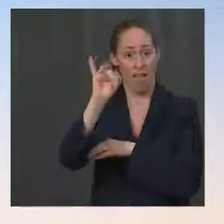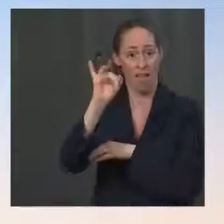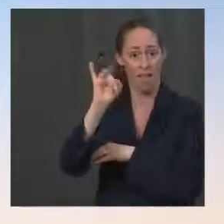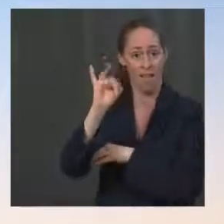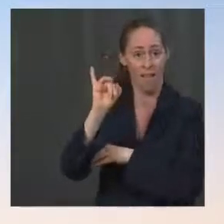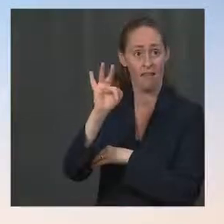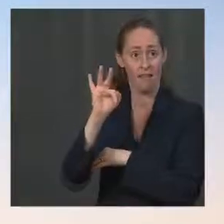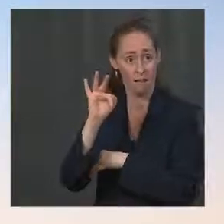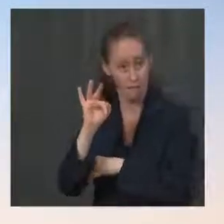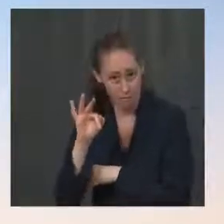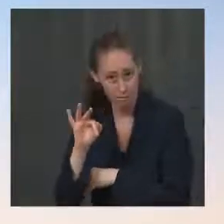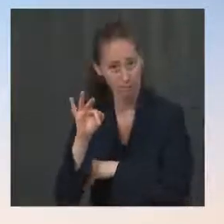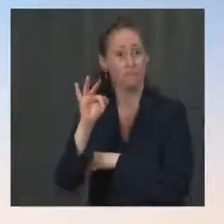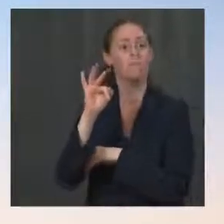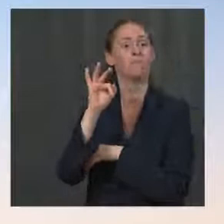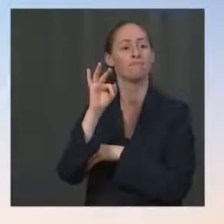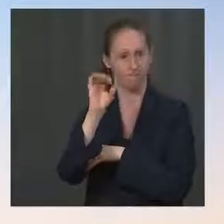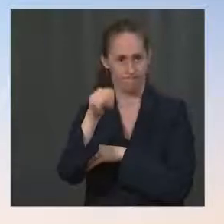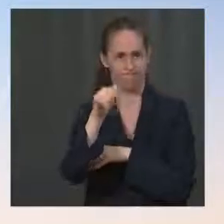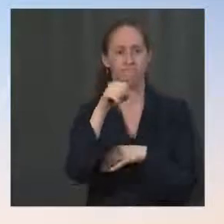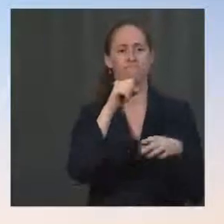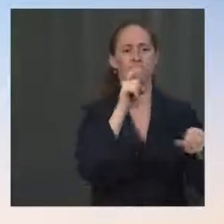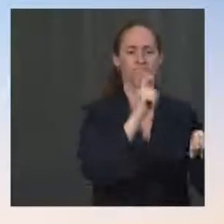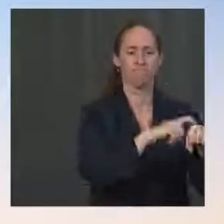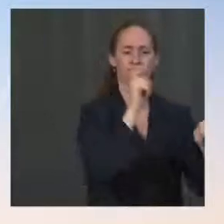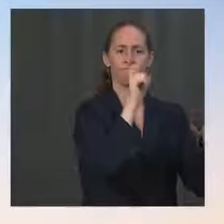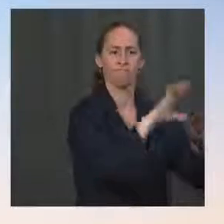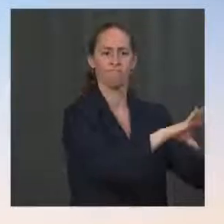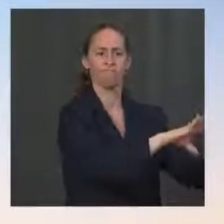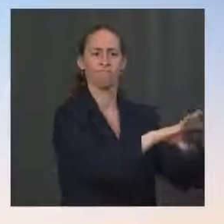to withdraw, the way they have handled this has been a total